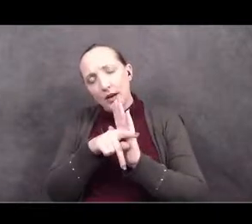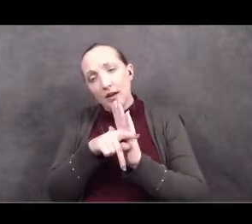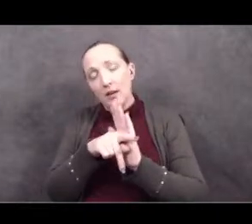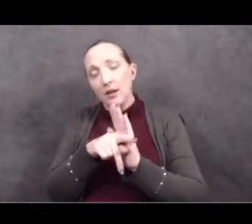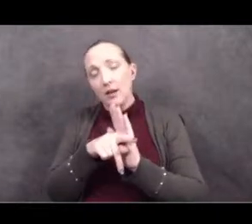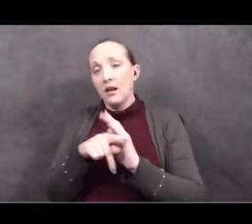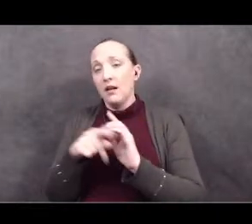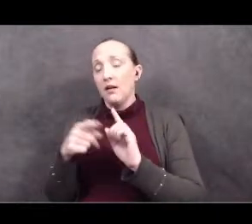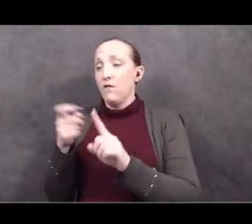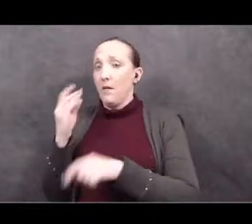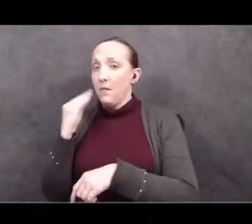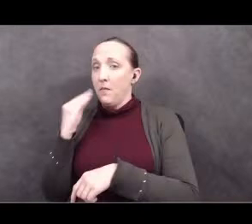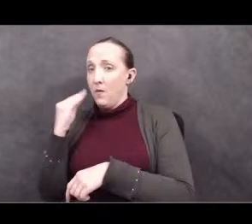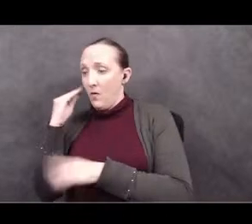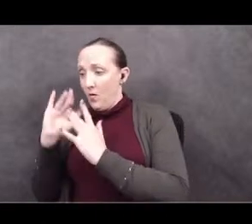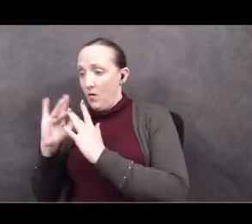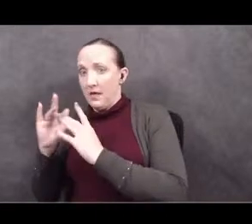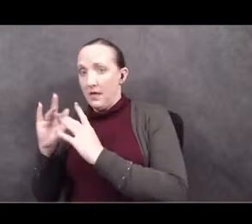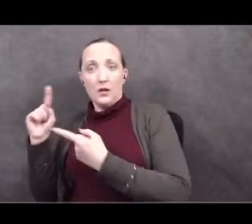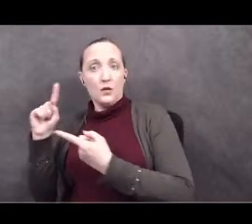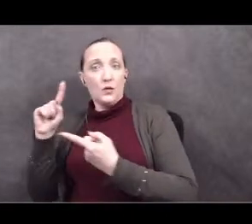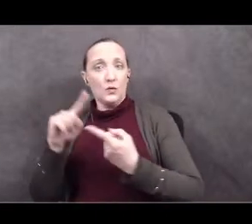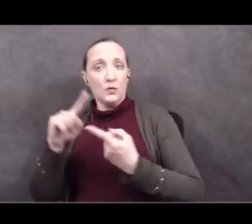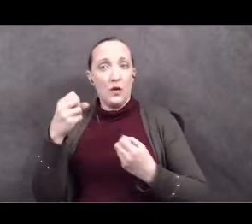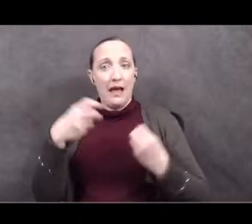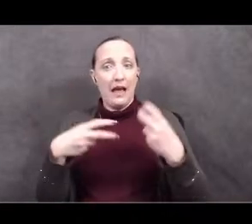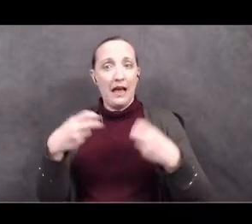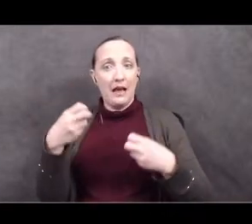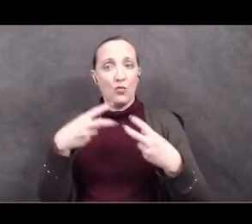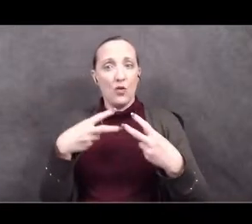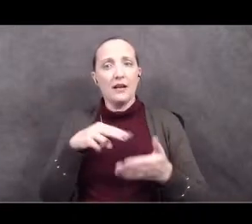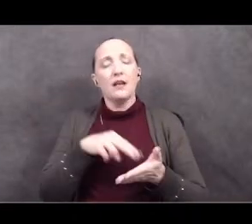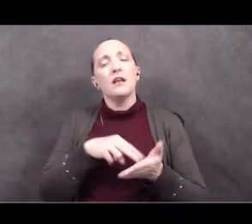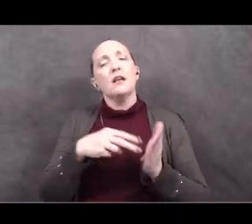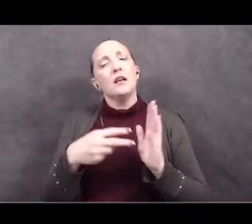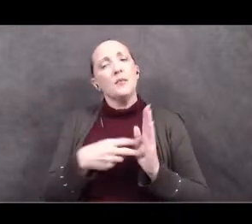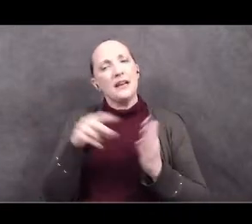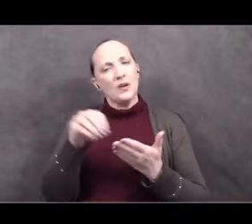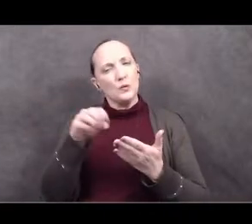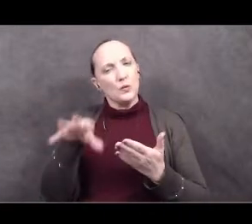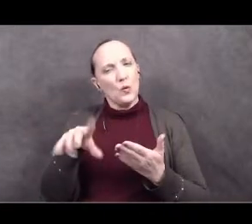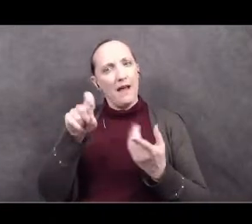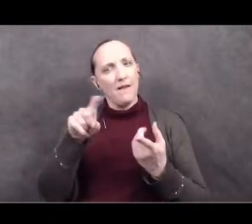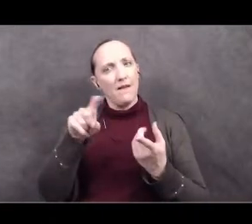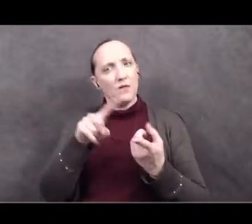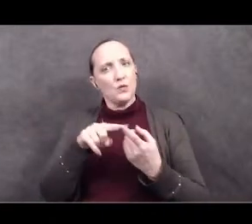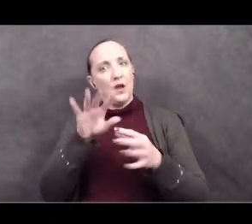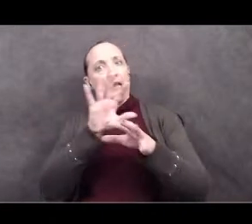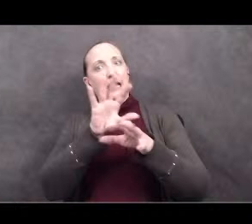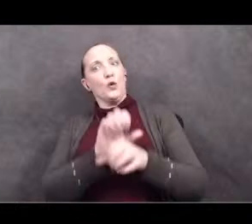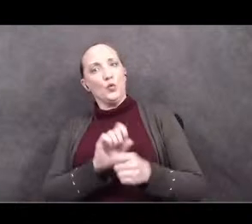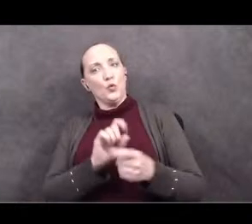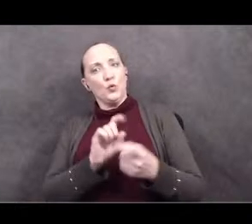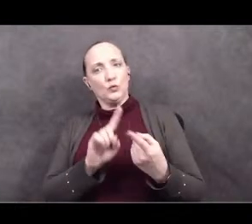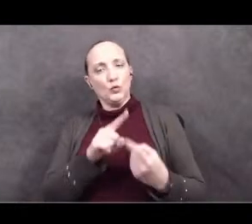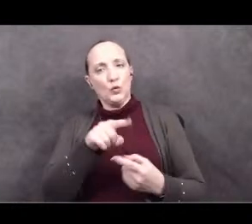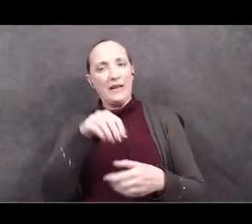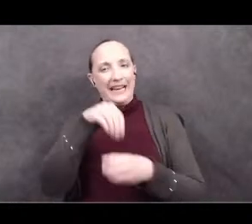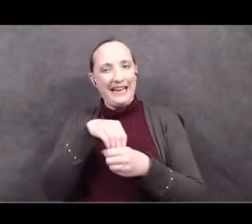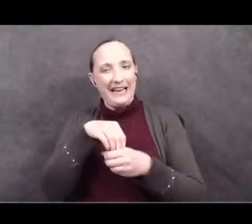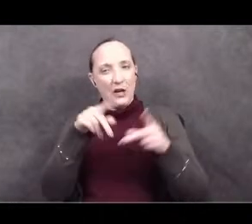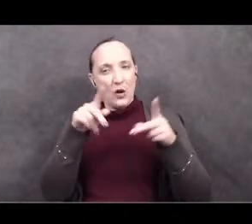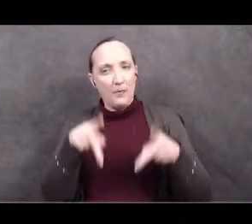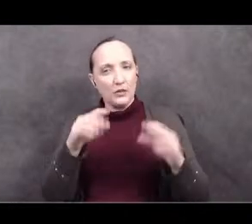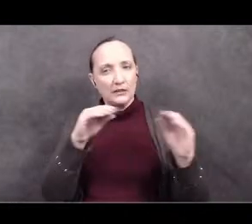learning to hybrid the students will have to accommodate to inperson teaching again the pacing